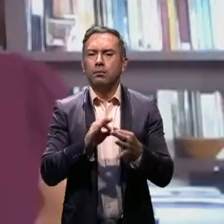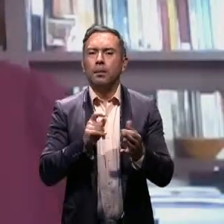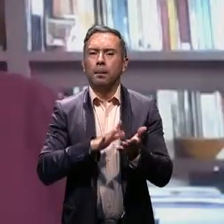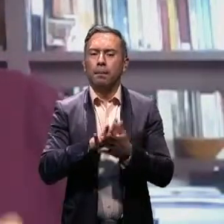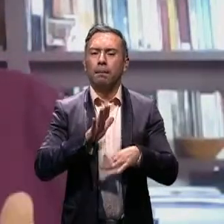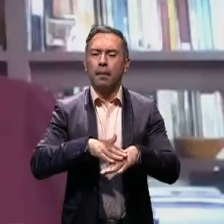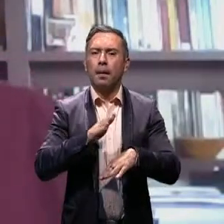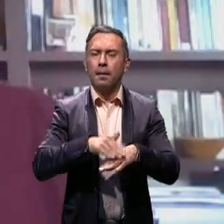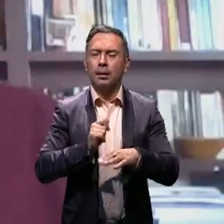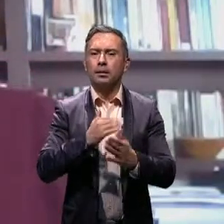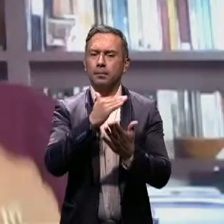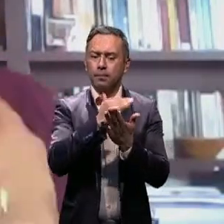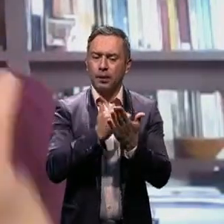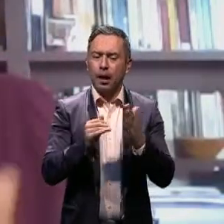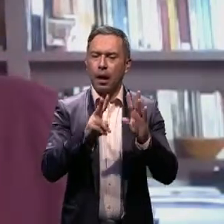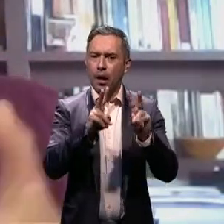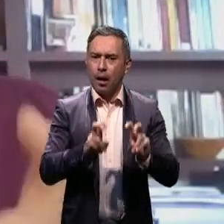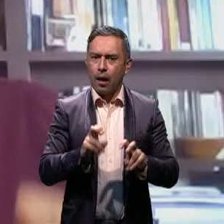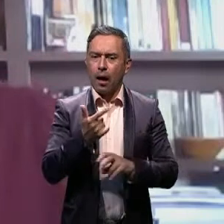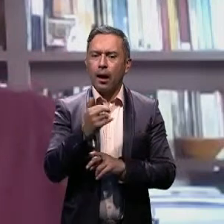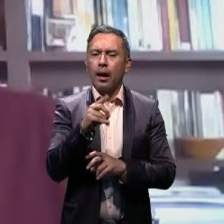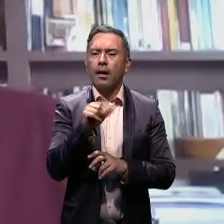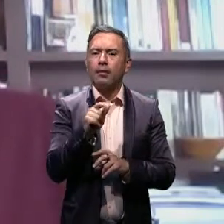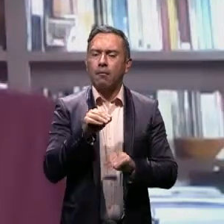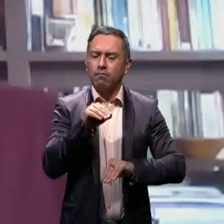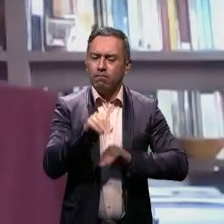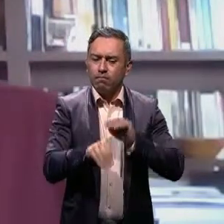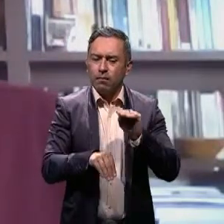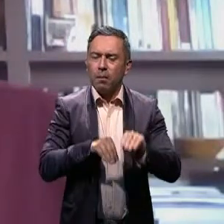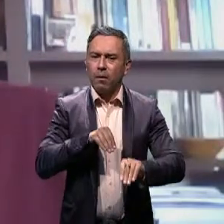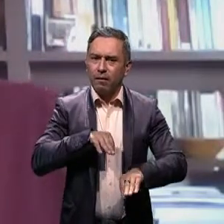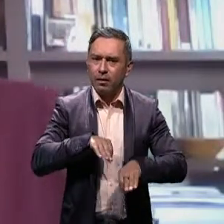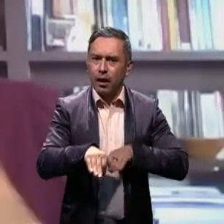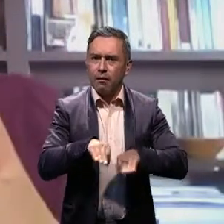work on the agendas